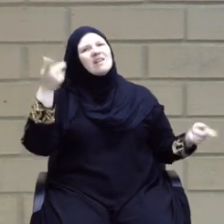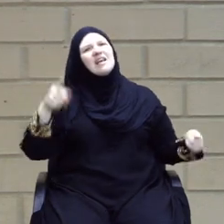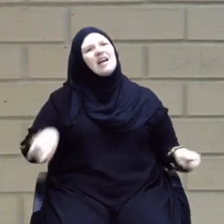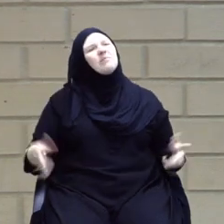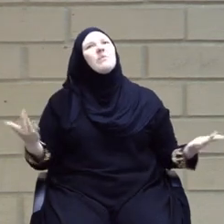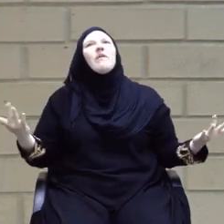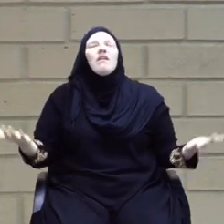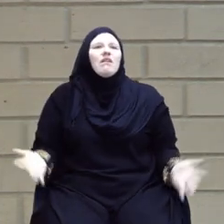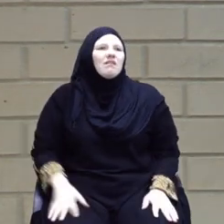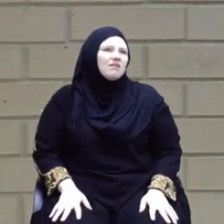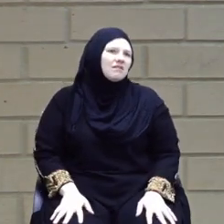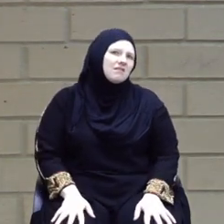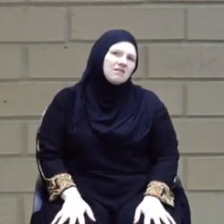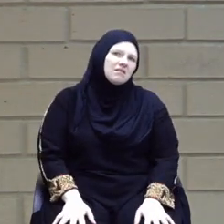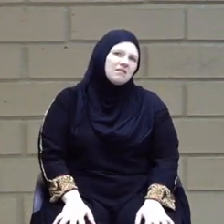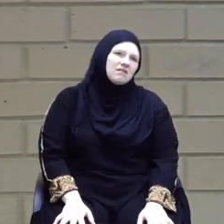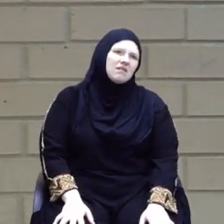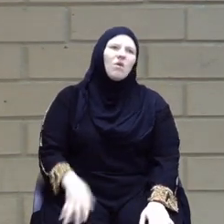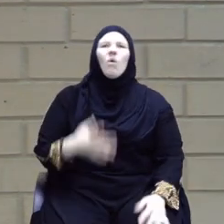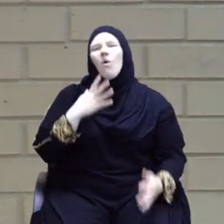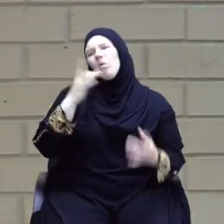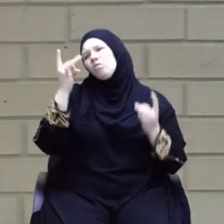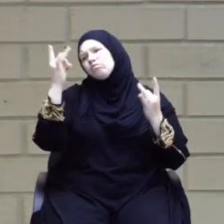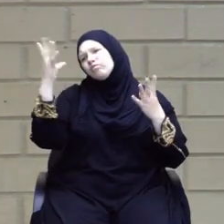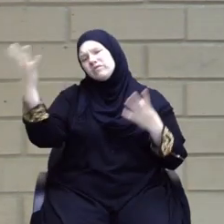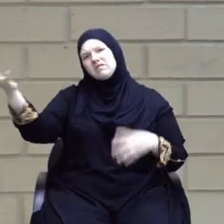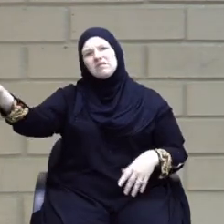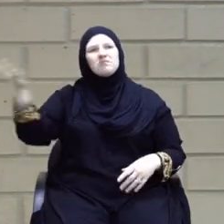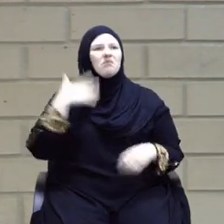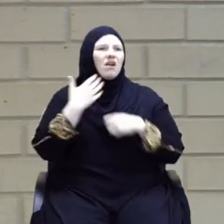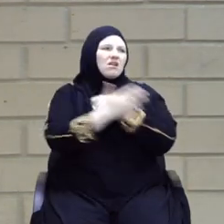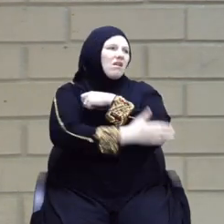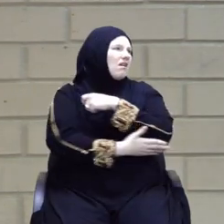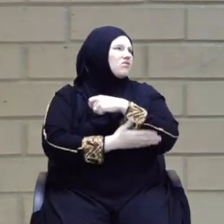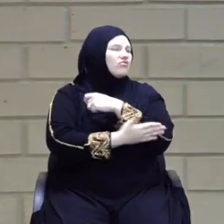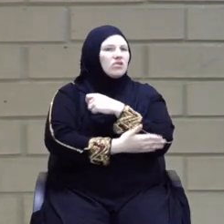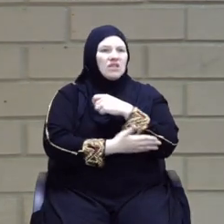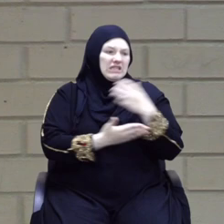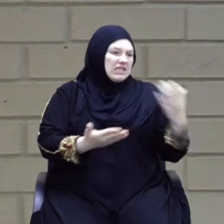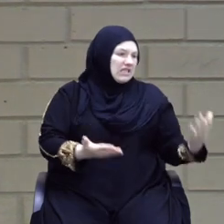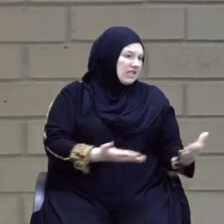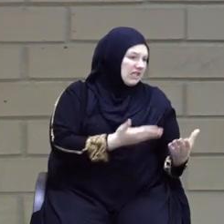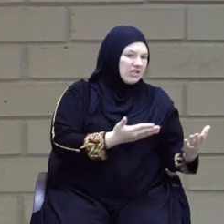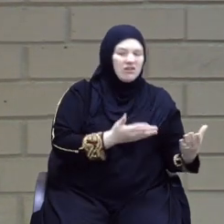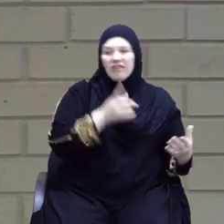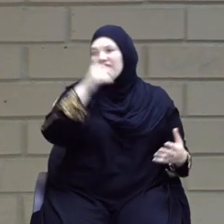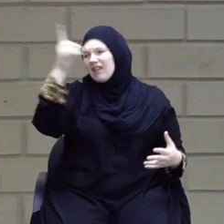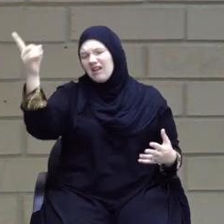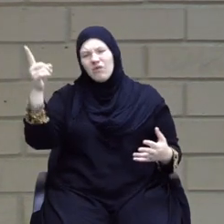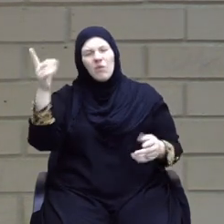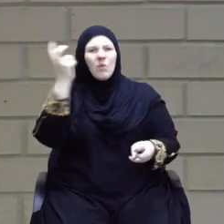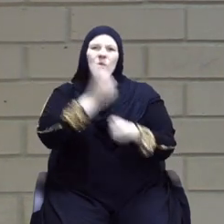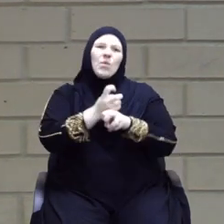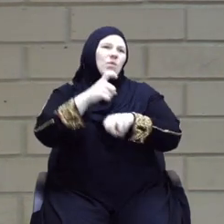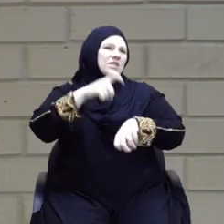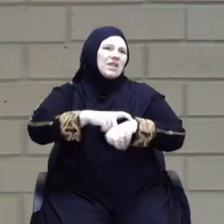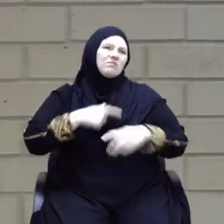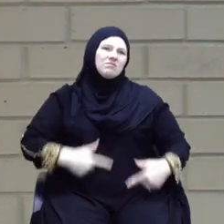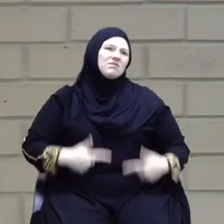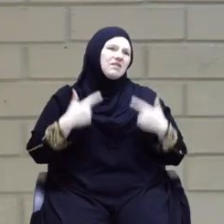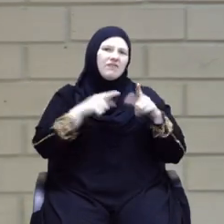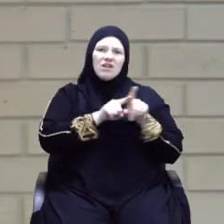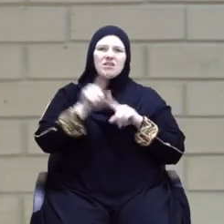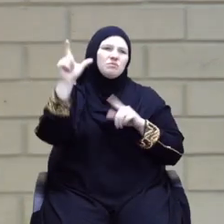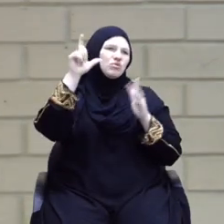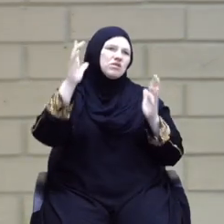It is so bad for us. It becomes so difficult for us to live as Muslims. But you know, if you will take